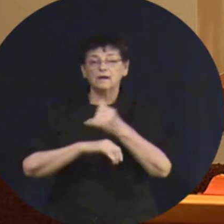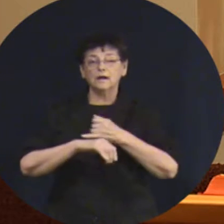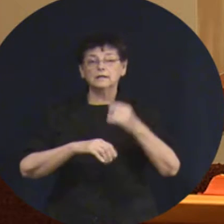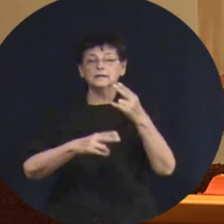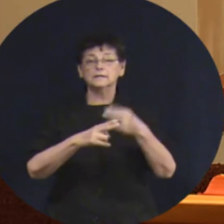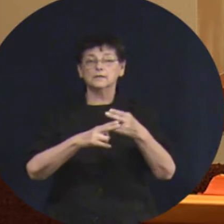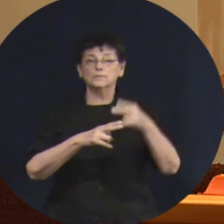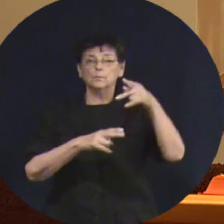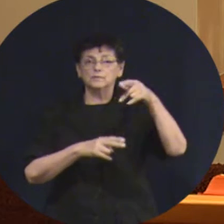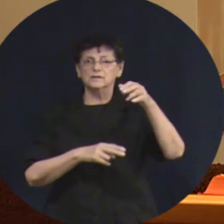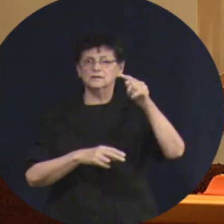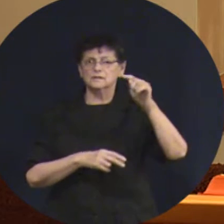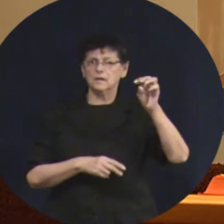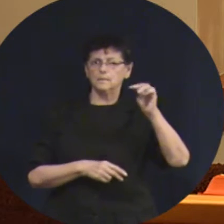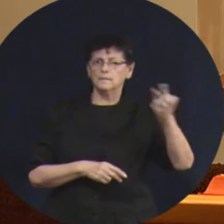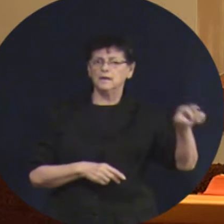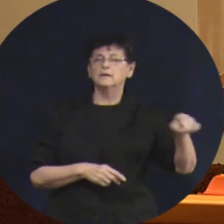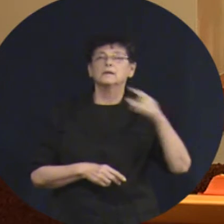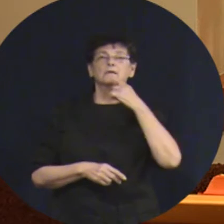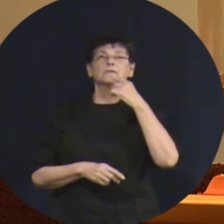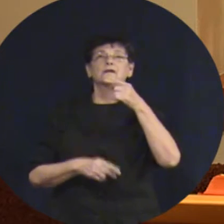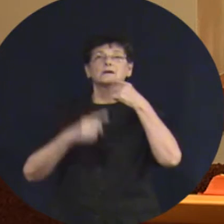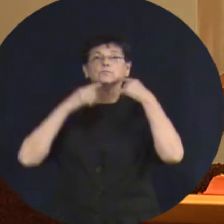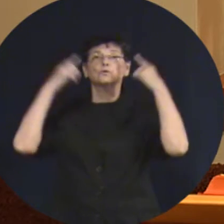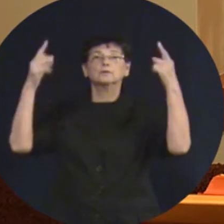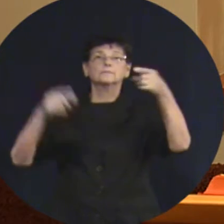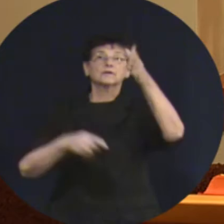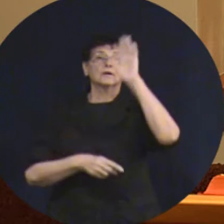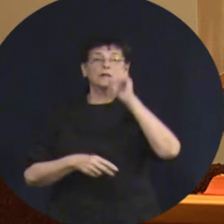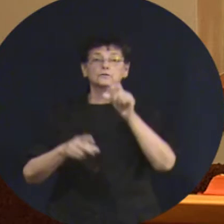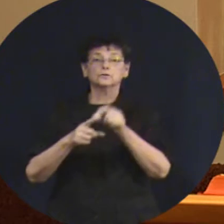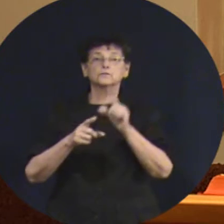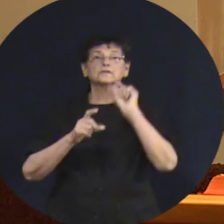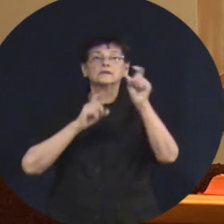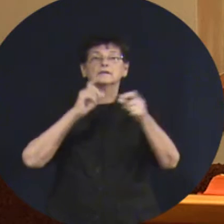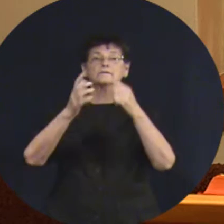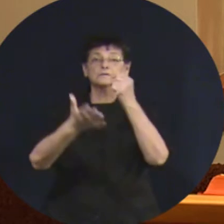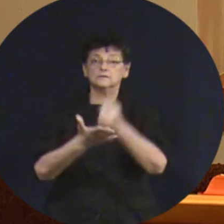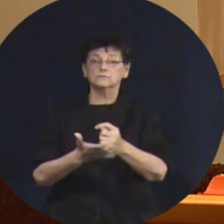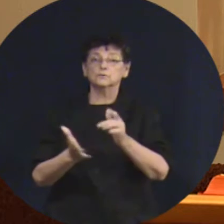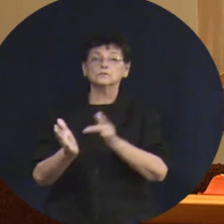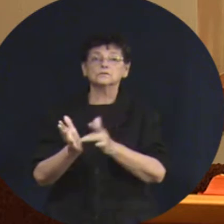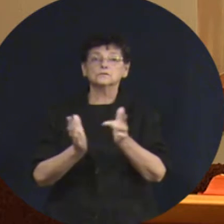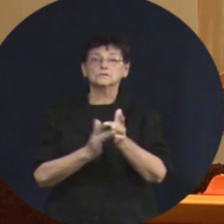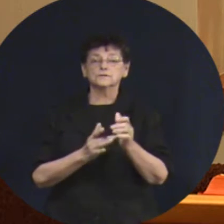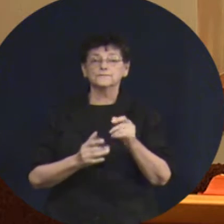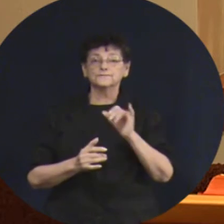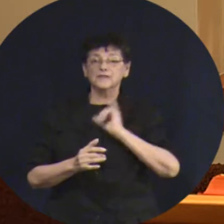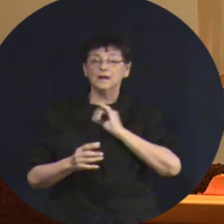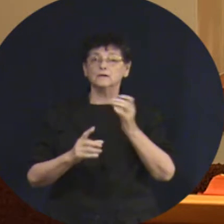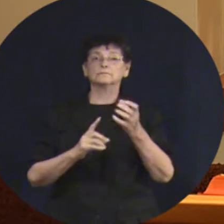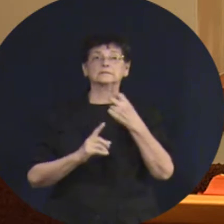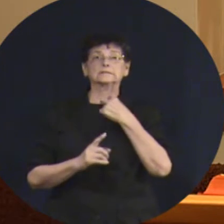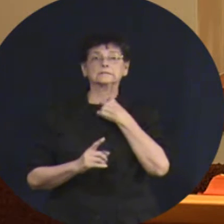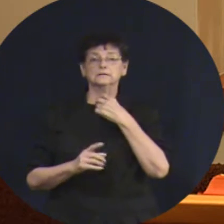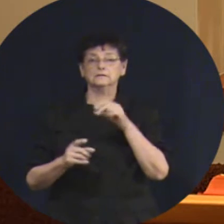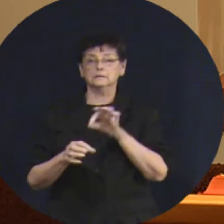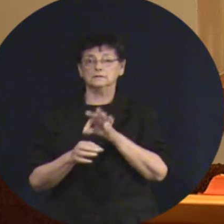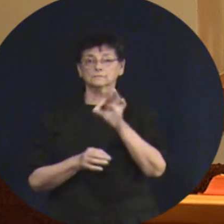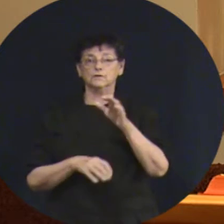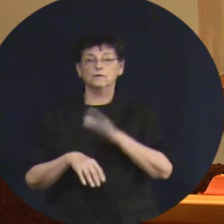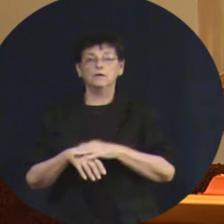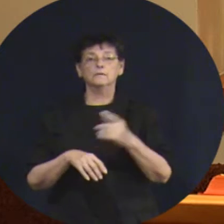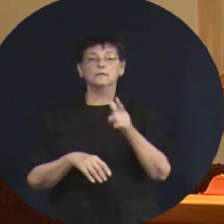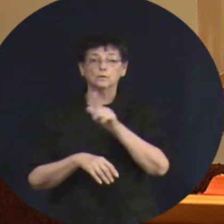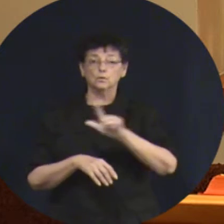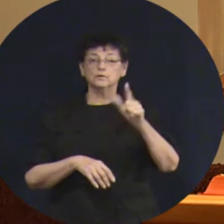Patmos because I proclaimed God's word and gave testimony to Jesus. I was caught up in spirit on the Lord's